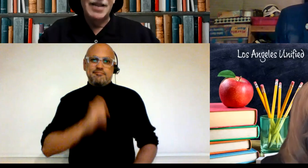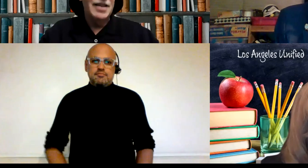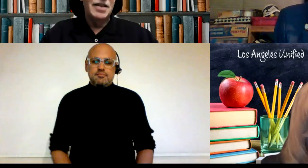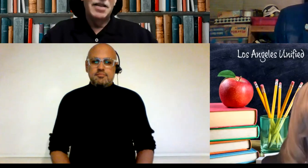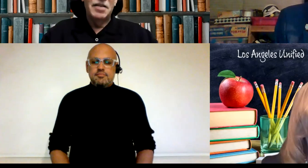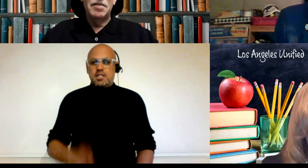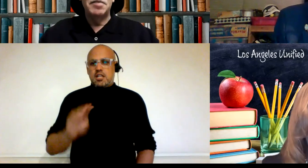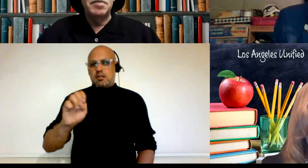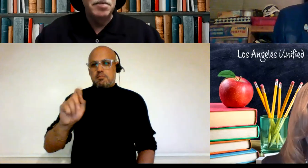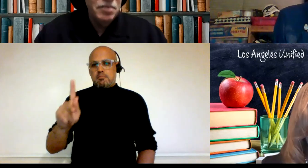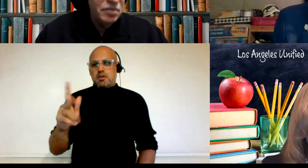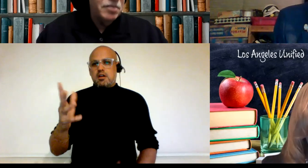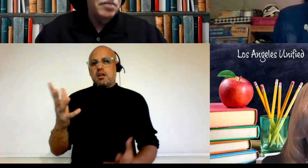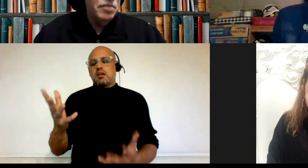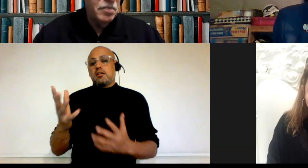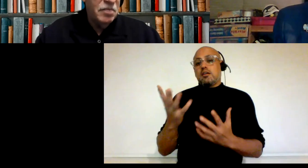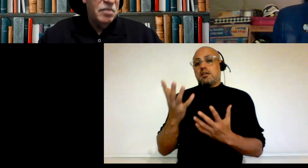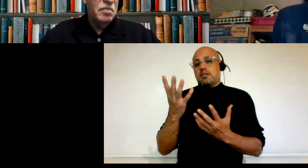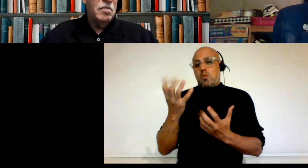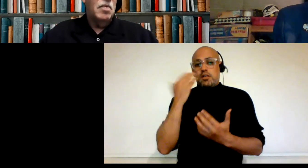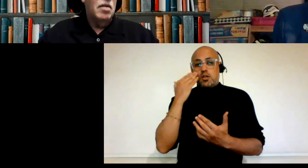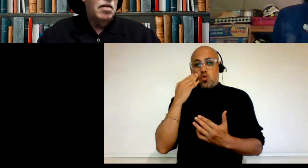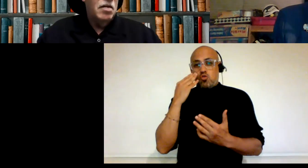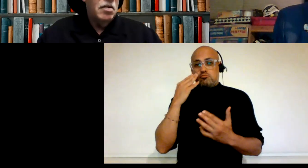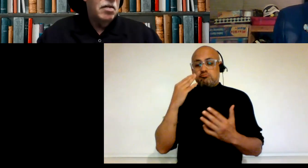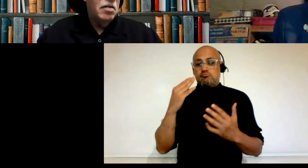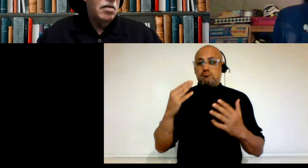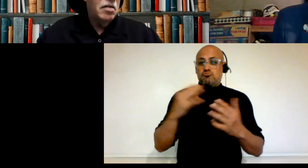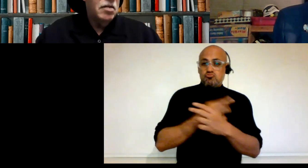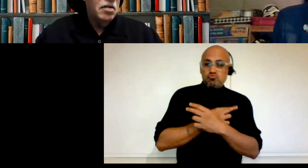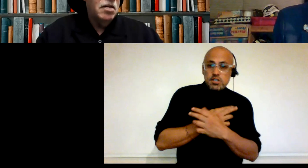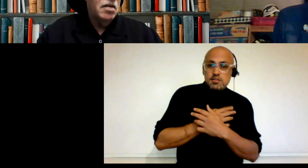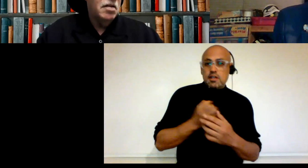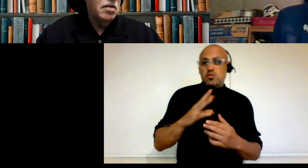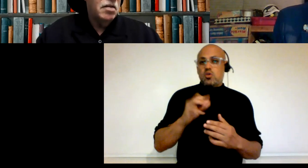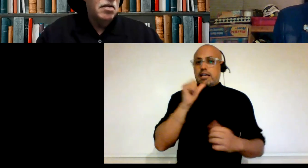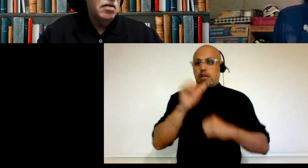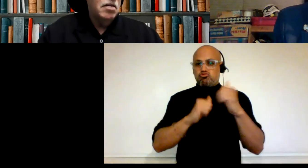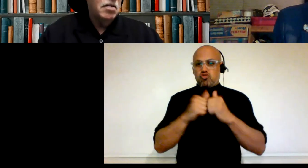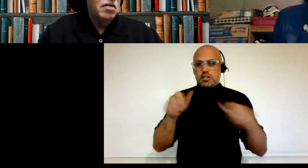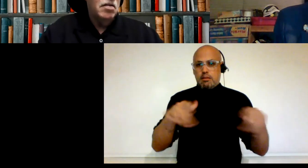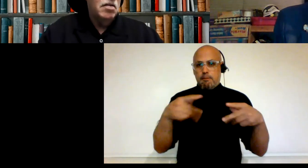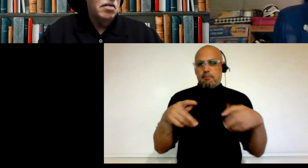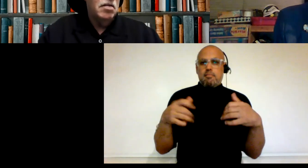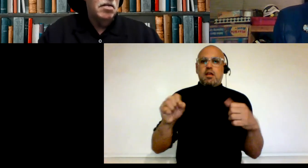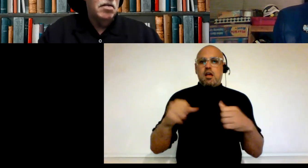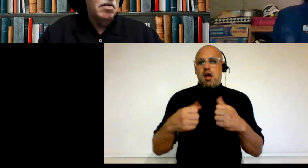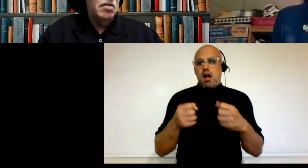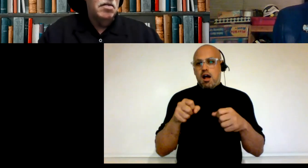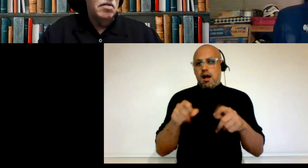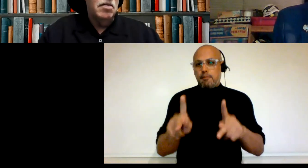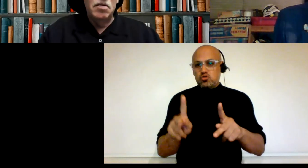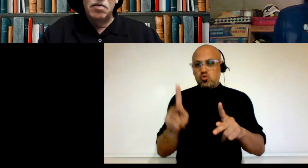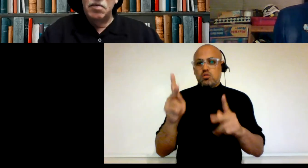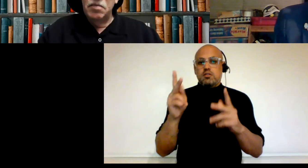Mark, Tracy wants to know, will there be recess or unstructured play opportunities for the students? Will playground